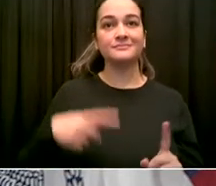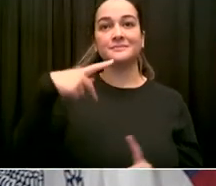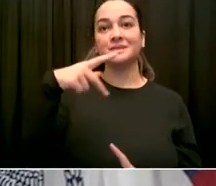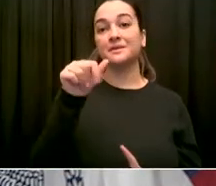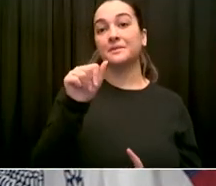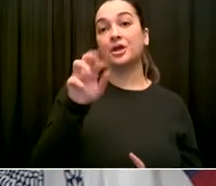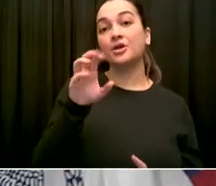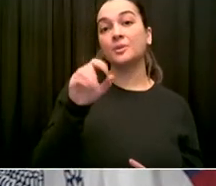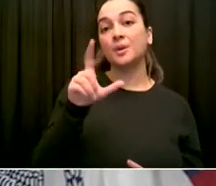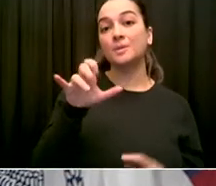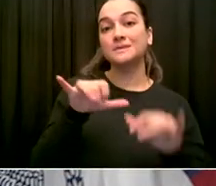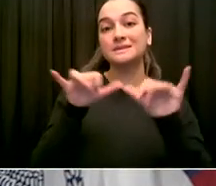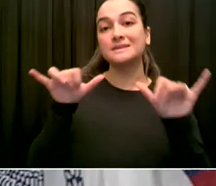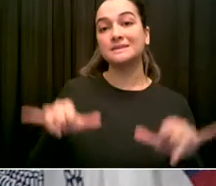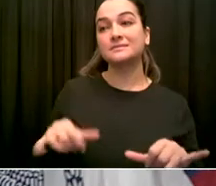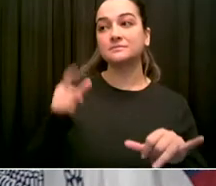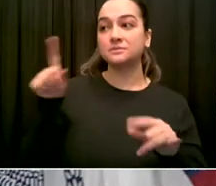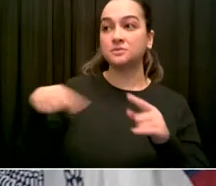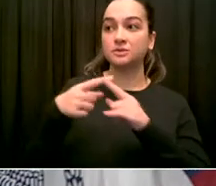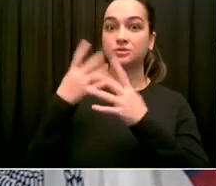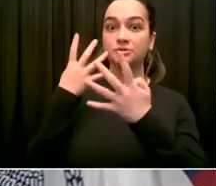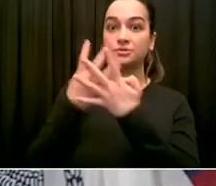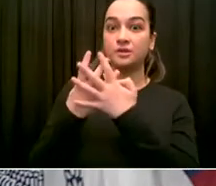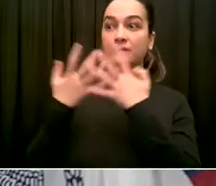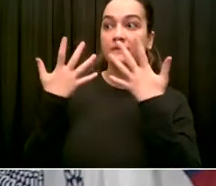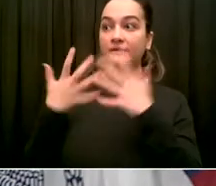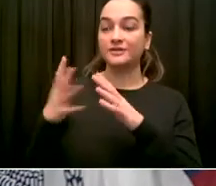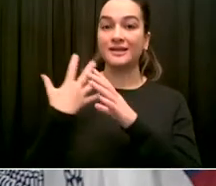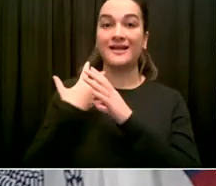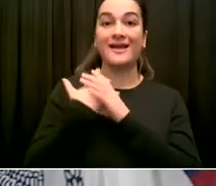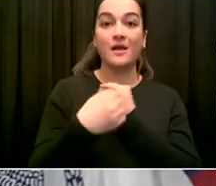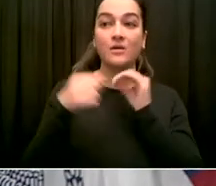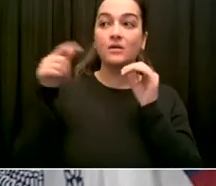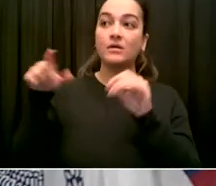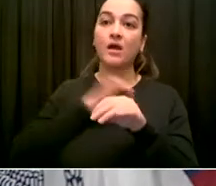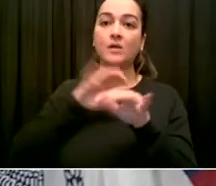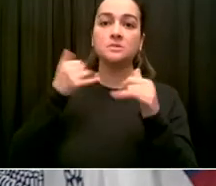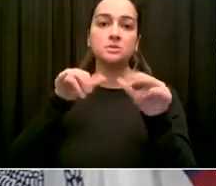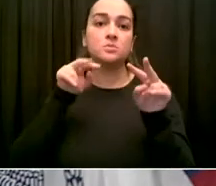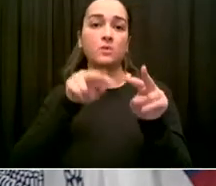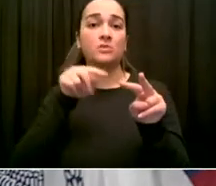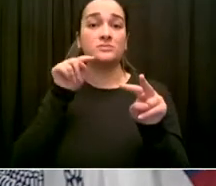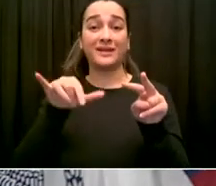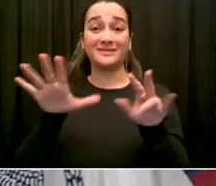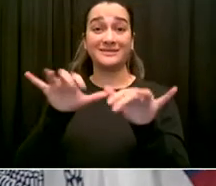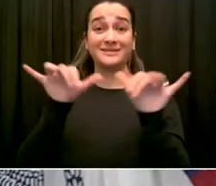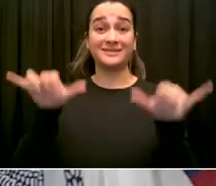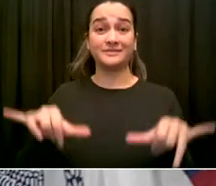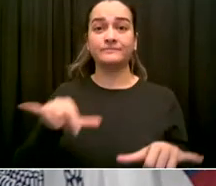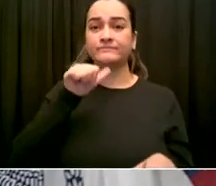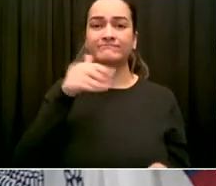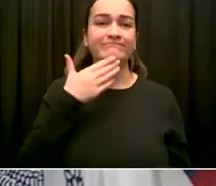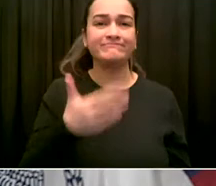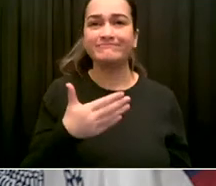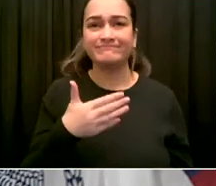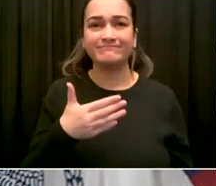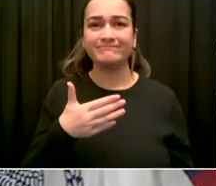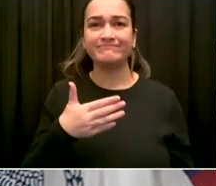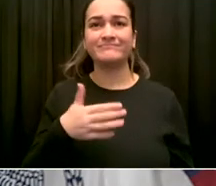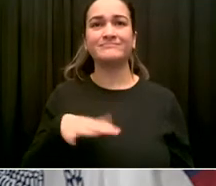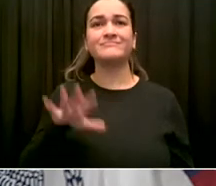committed violent crimes, dumps them in New York City with no plan, no housing, no job, no mental health